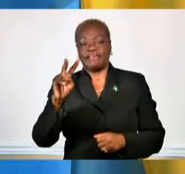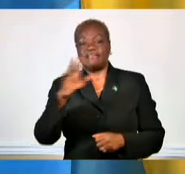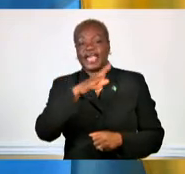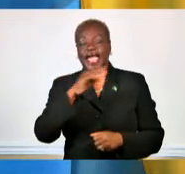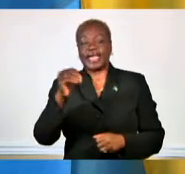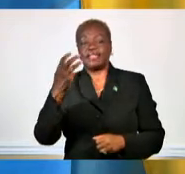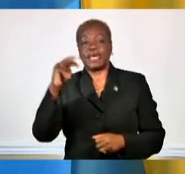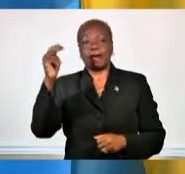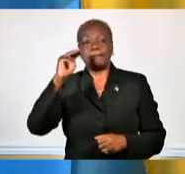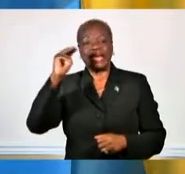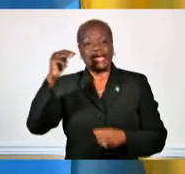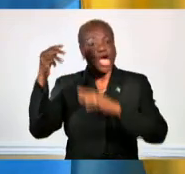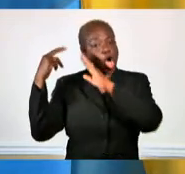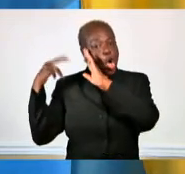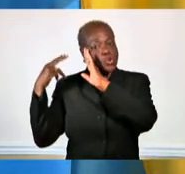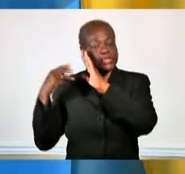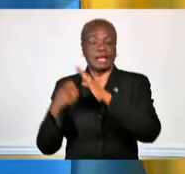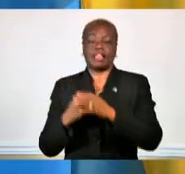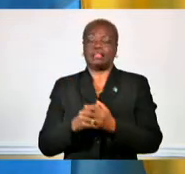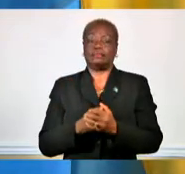the Malia Hotel.